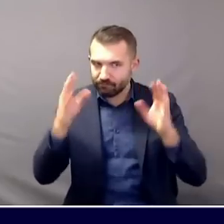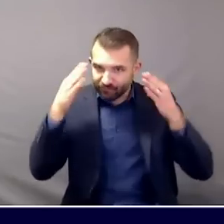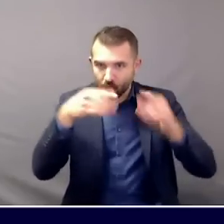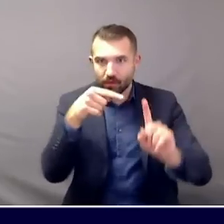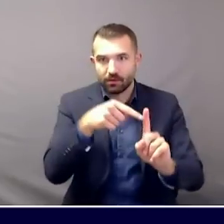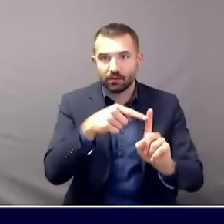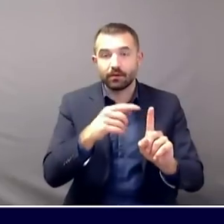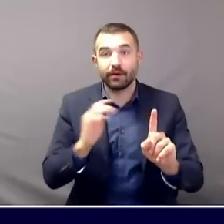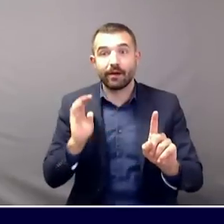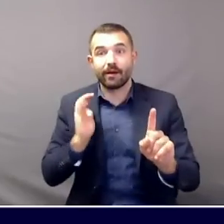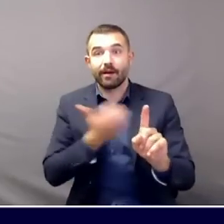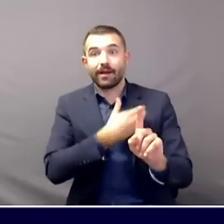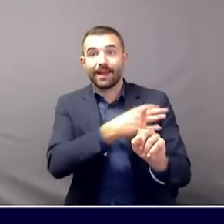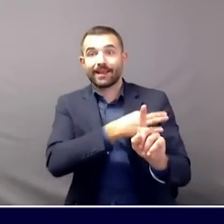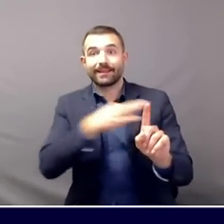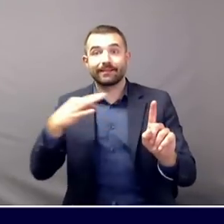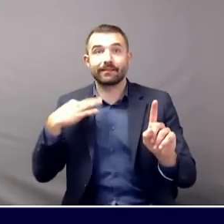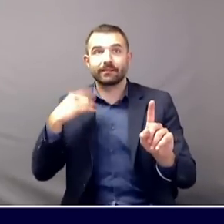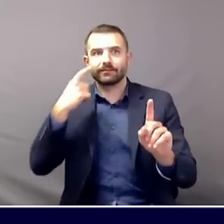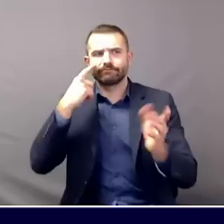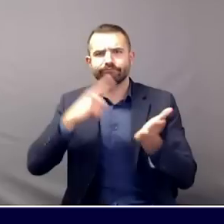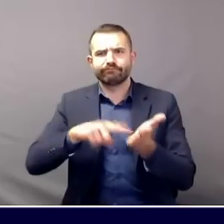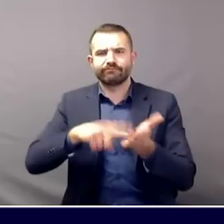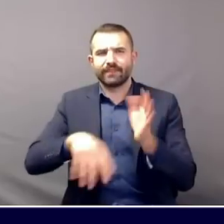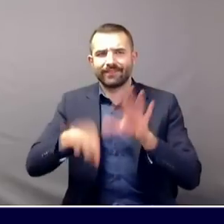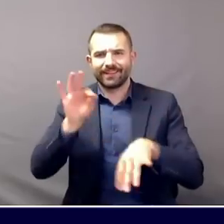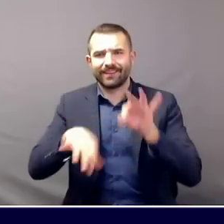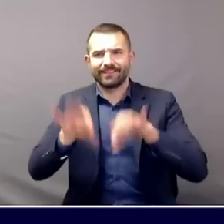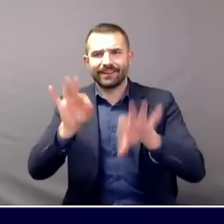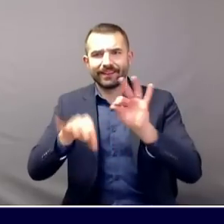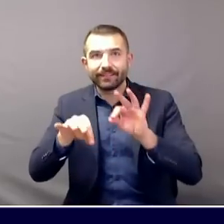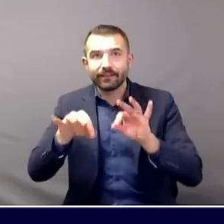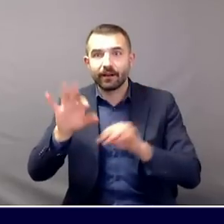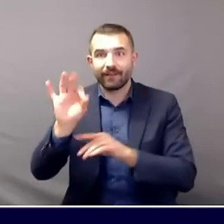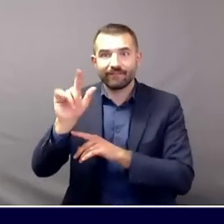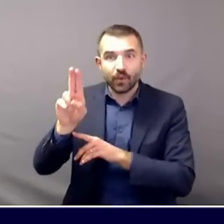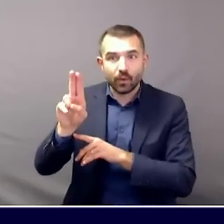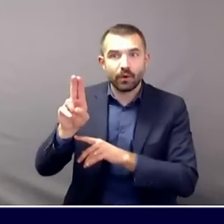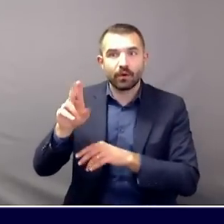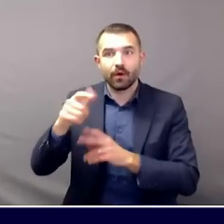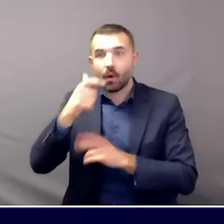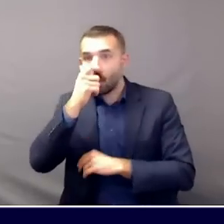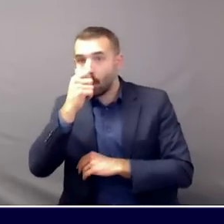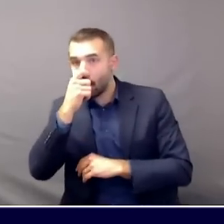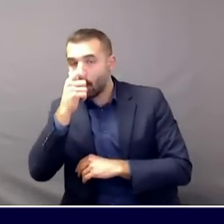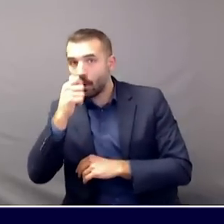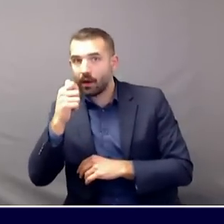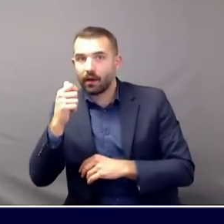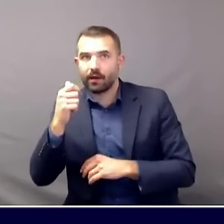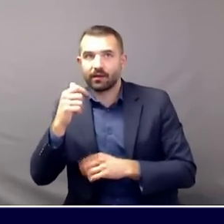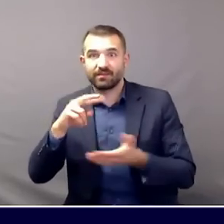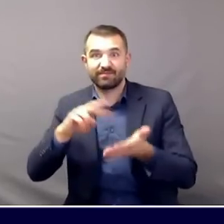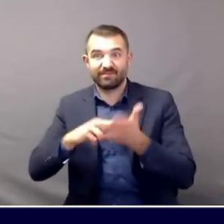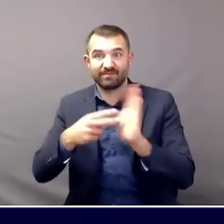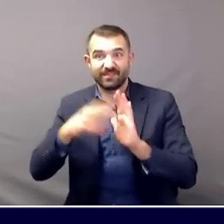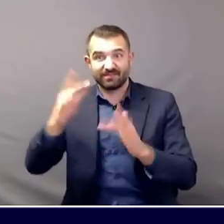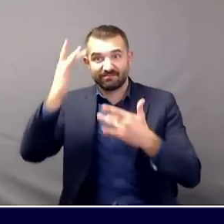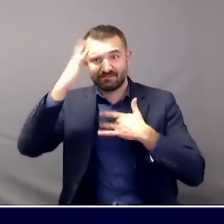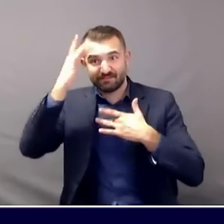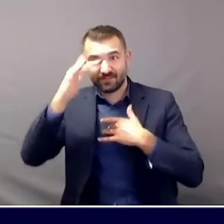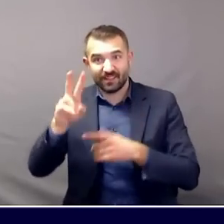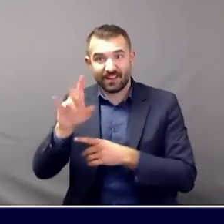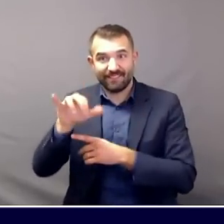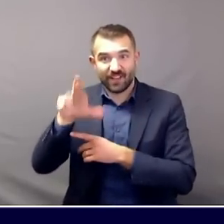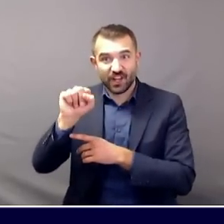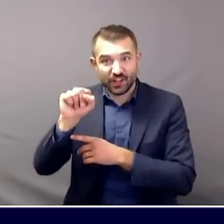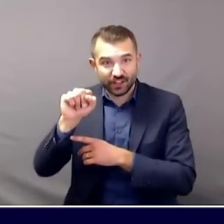investigation process and what that tells us about the changing epidemiology of all viruses. We're evaluating that right now, and our